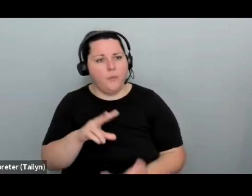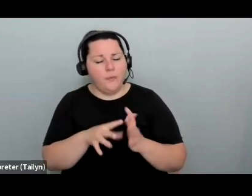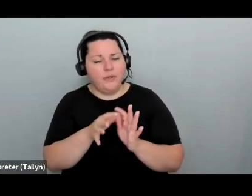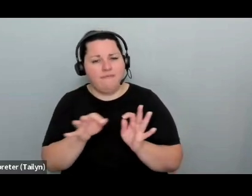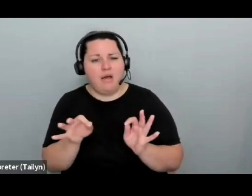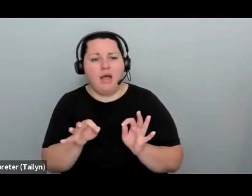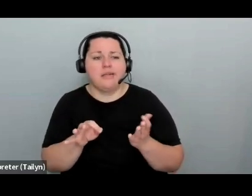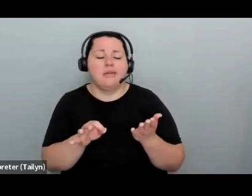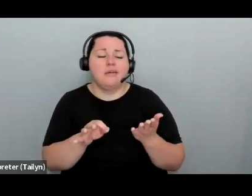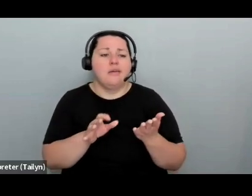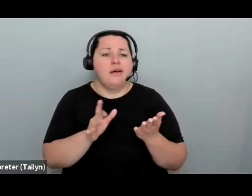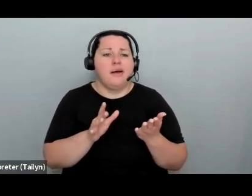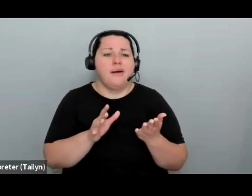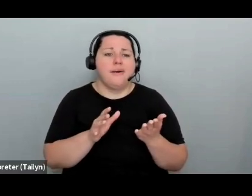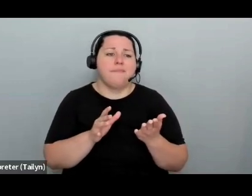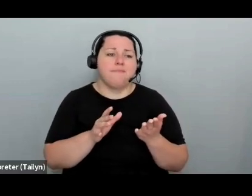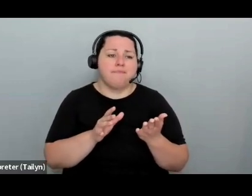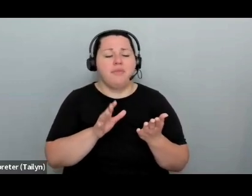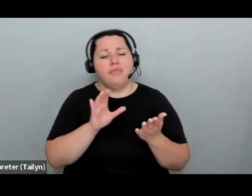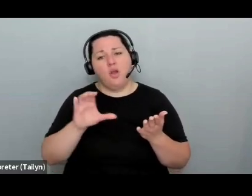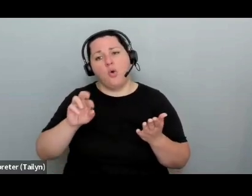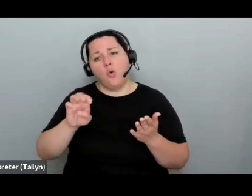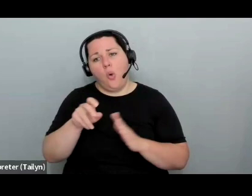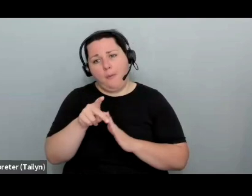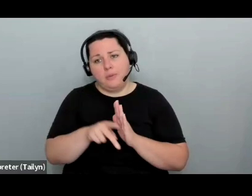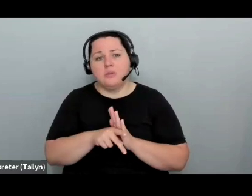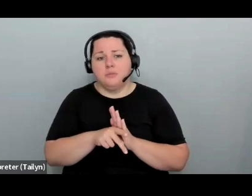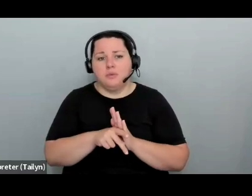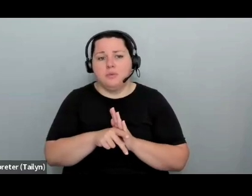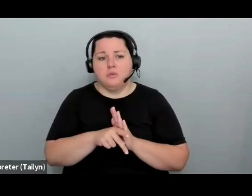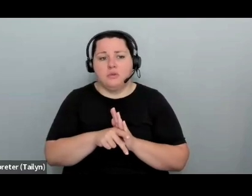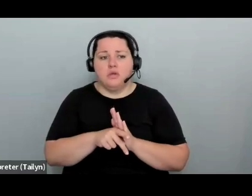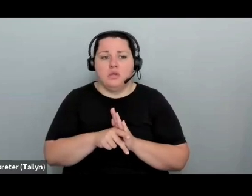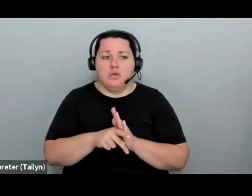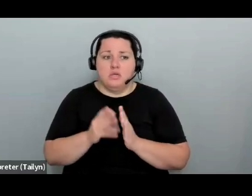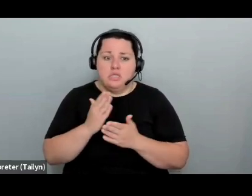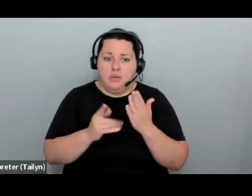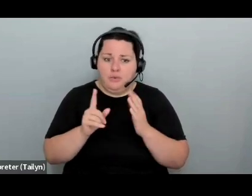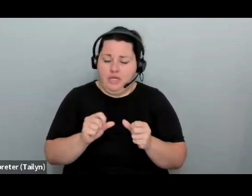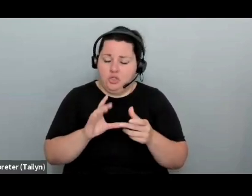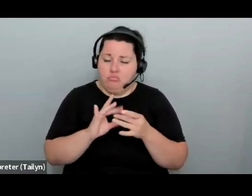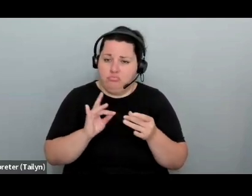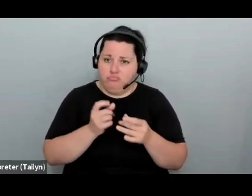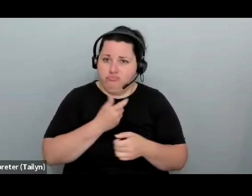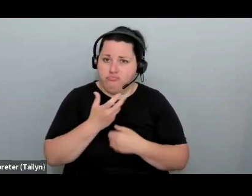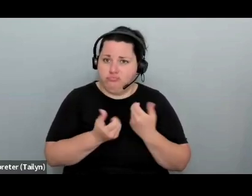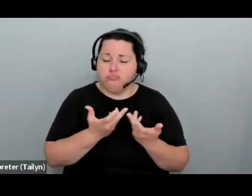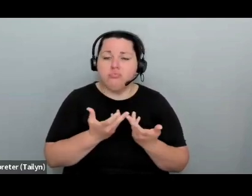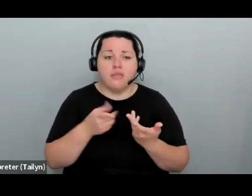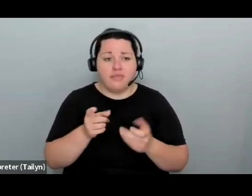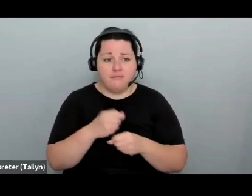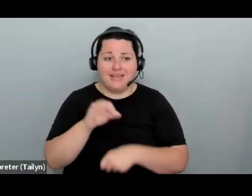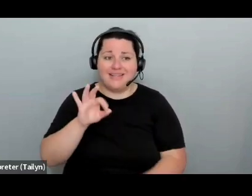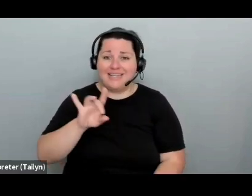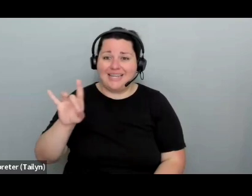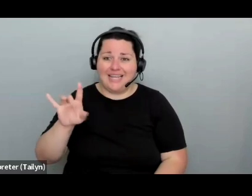basically, SAMHSA talks about in their core principles around someone to talk to. And they have created a